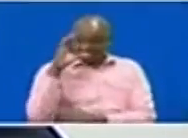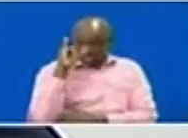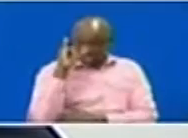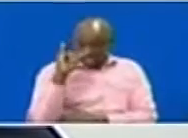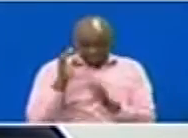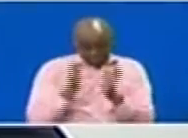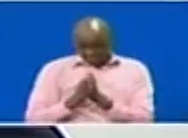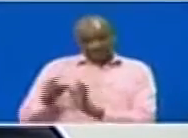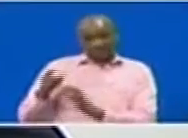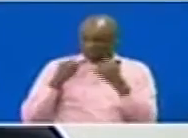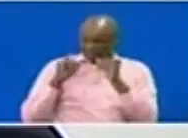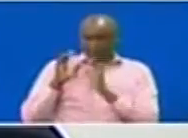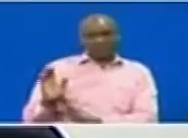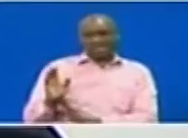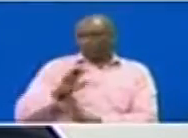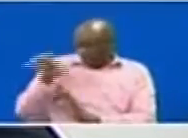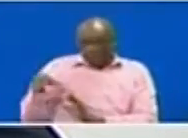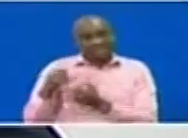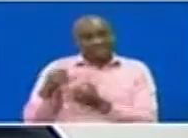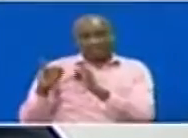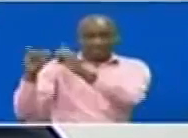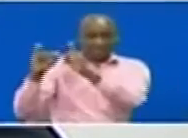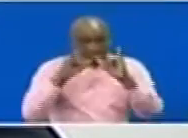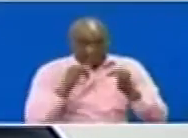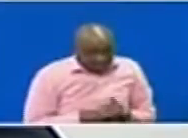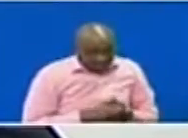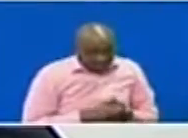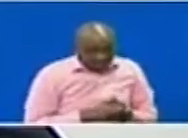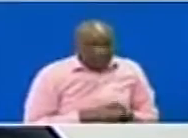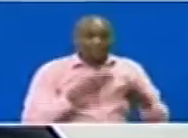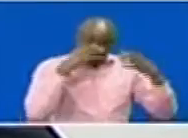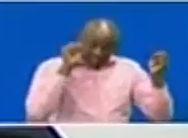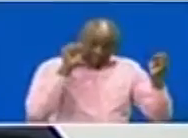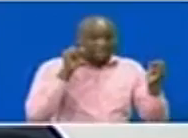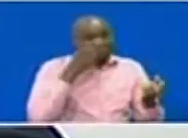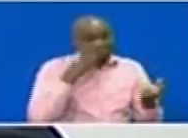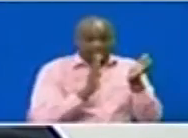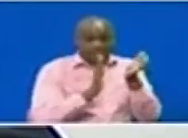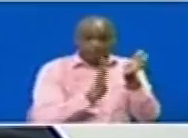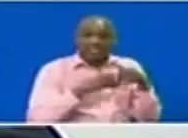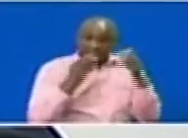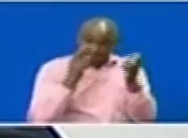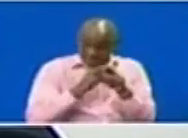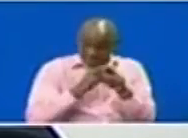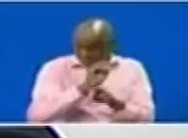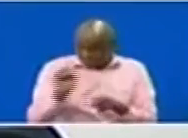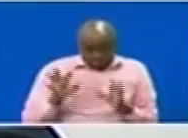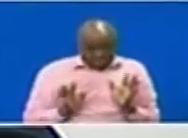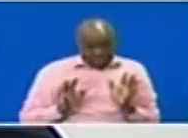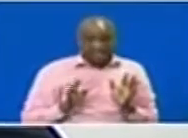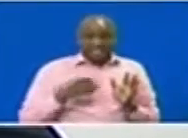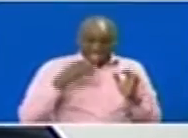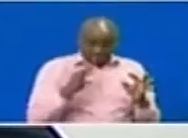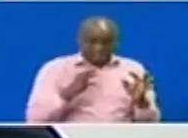Director of Criminal Investigations. All these are extremely independent people. And the president can recommend or give names to them because